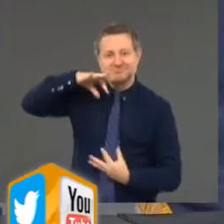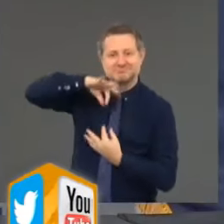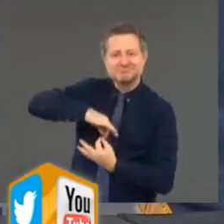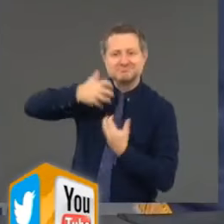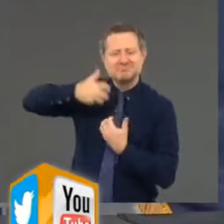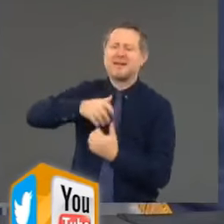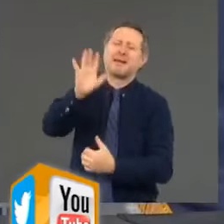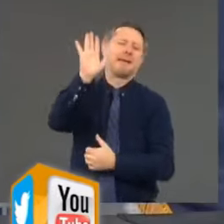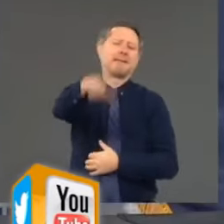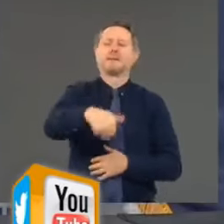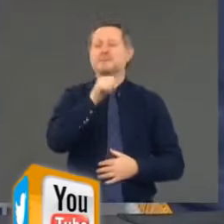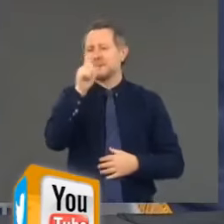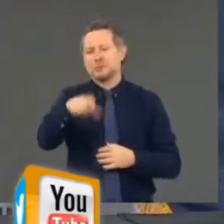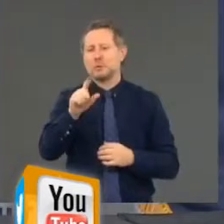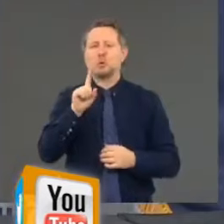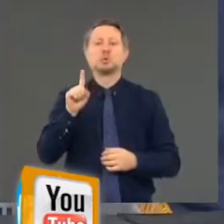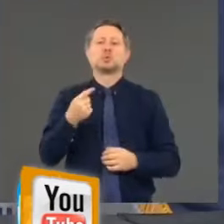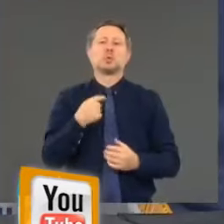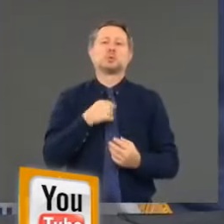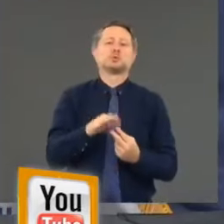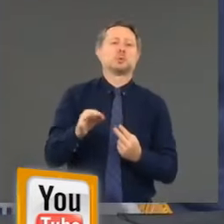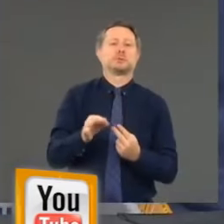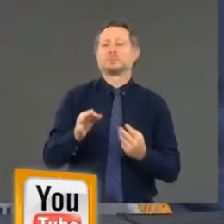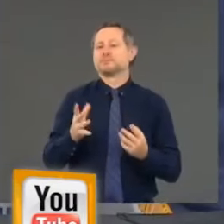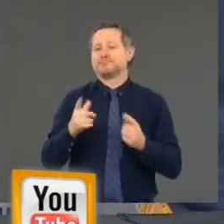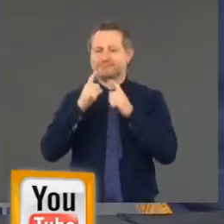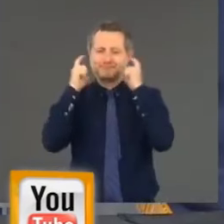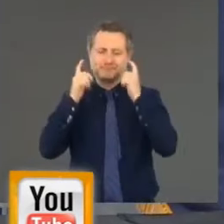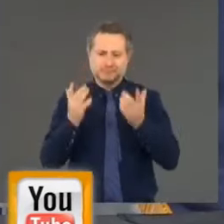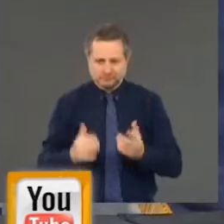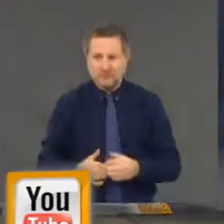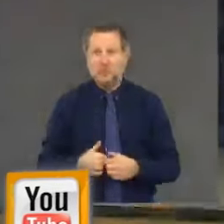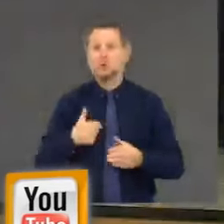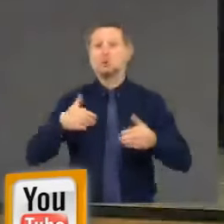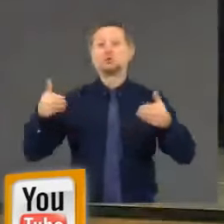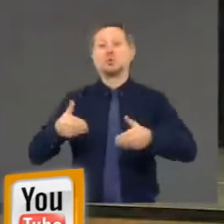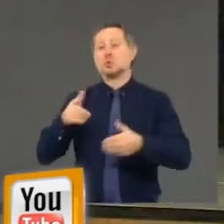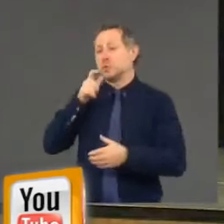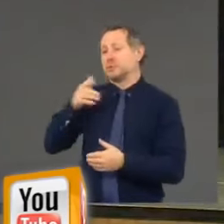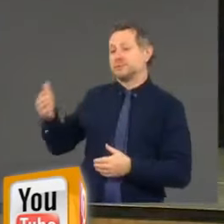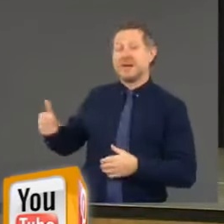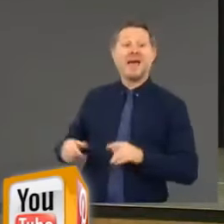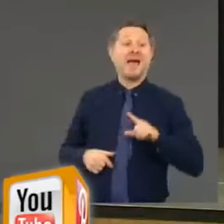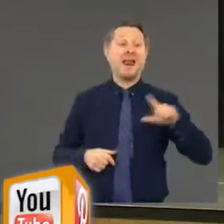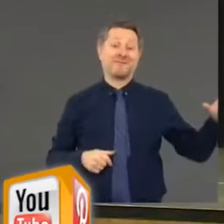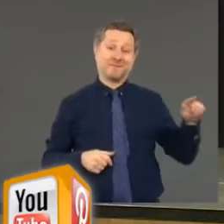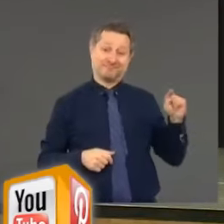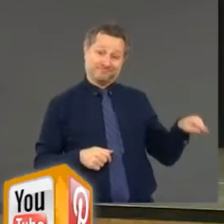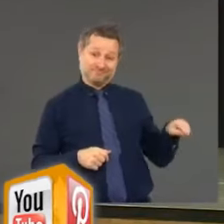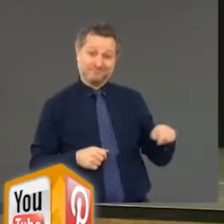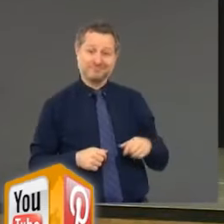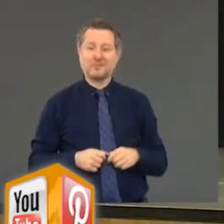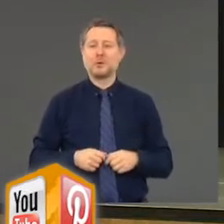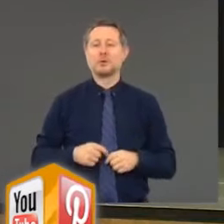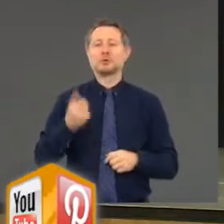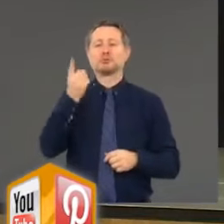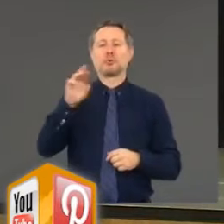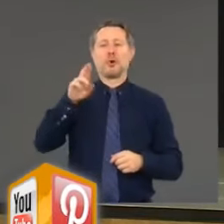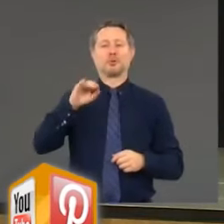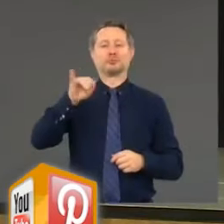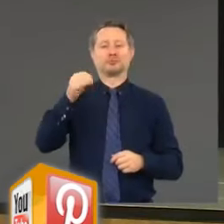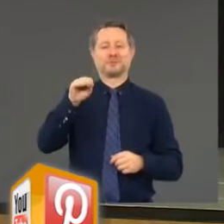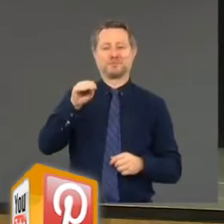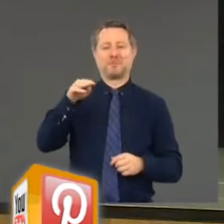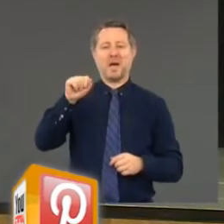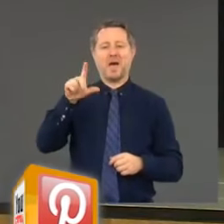I had. Let me introduce the people who are here. To my left, far left, Dr. Jim Malatras. To